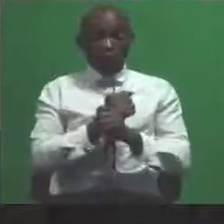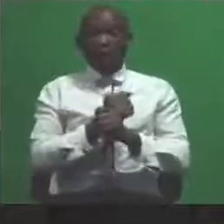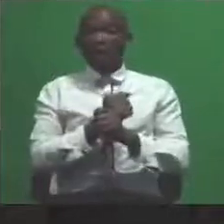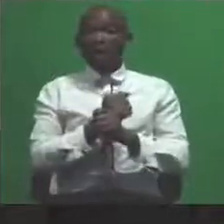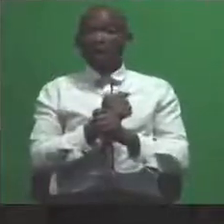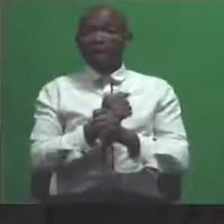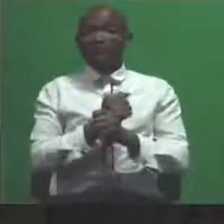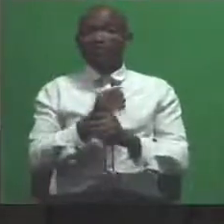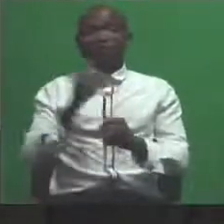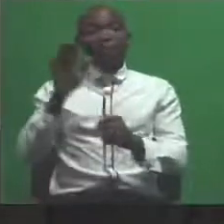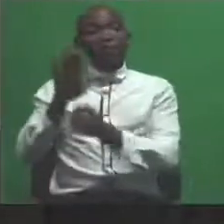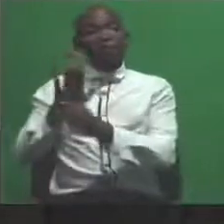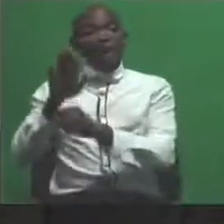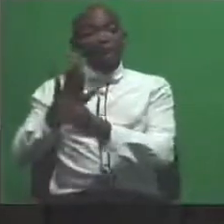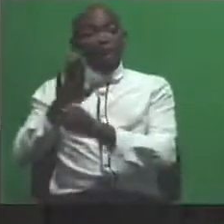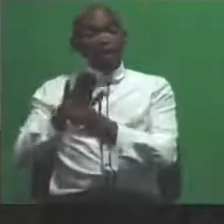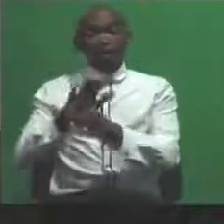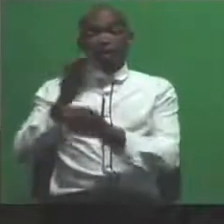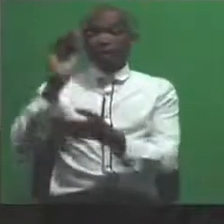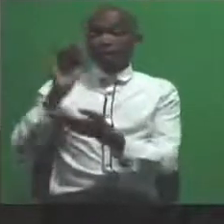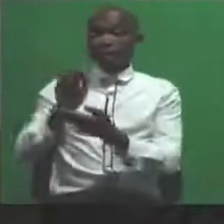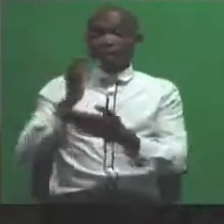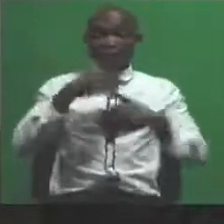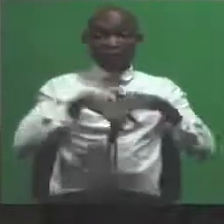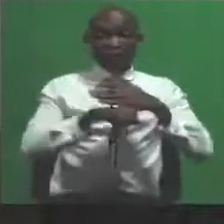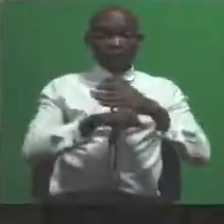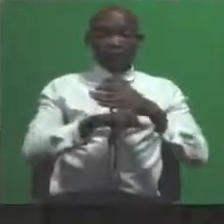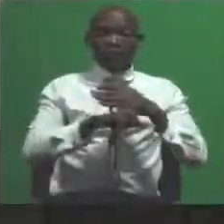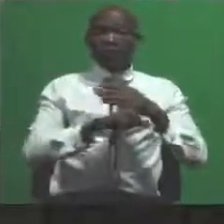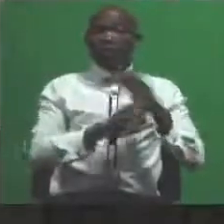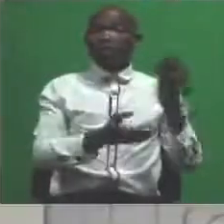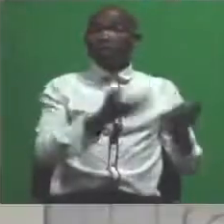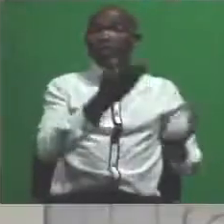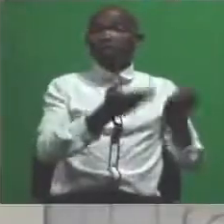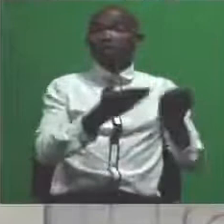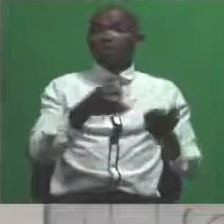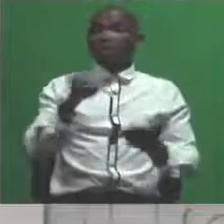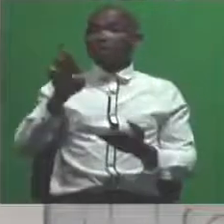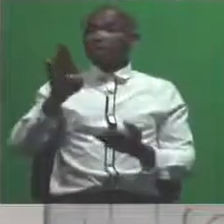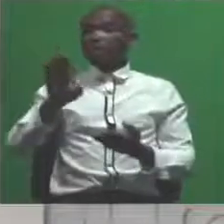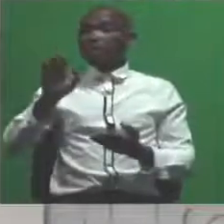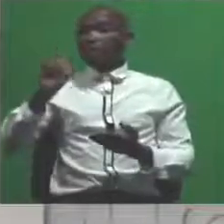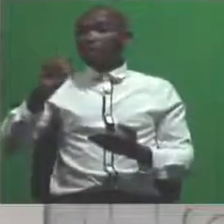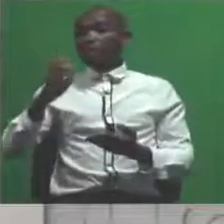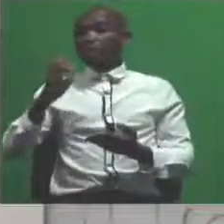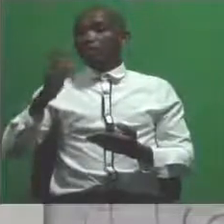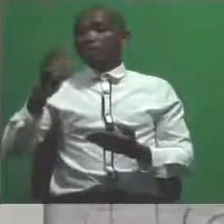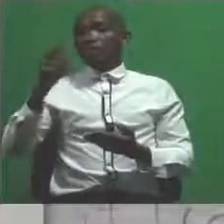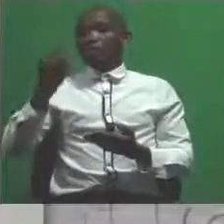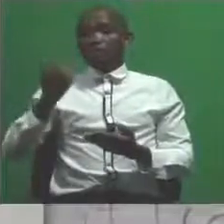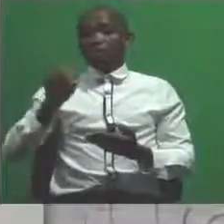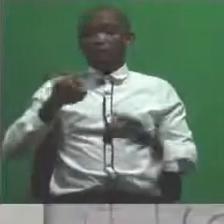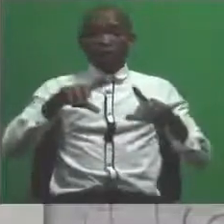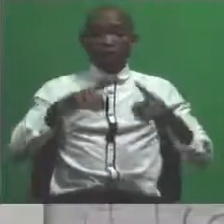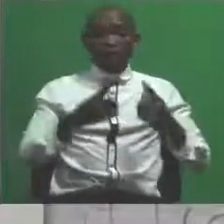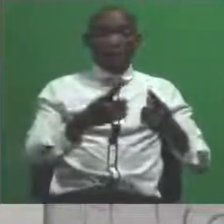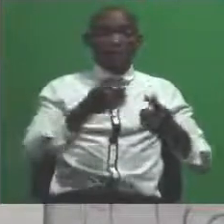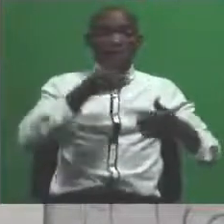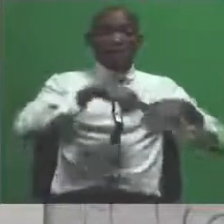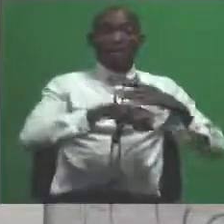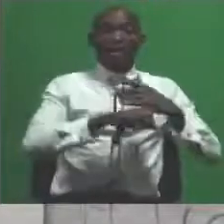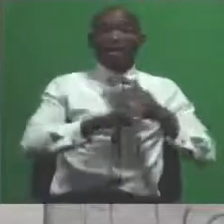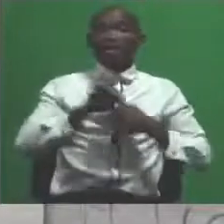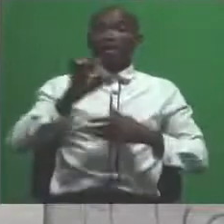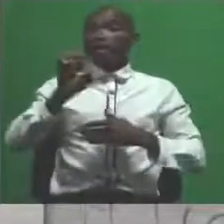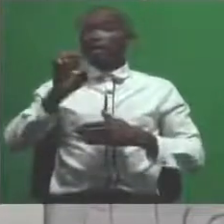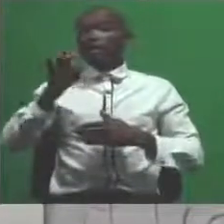less energy in products compared to the reactants, whereby we have much more energy in endothermic reaction